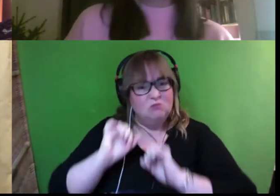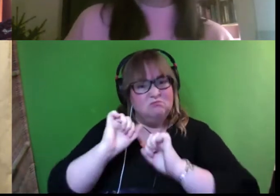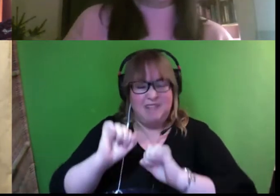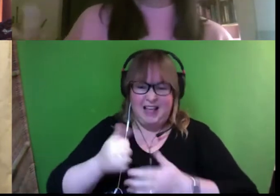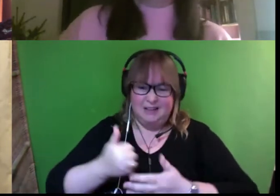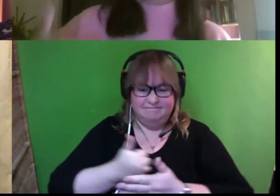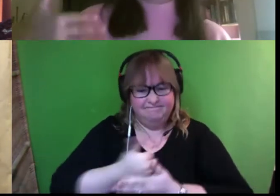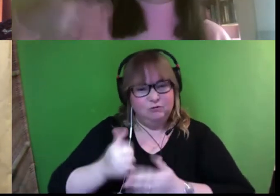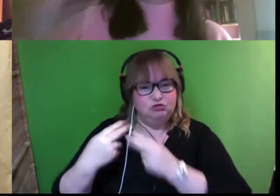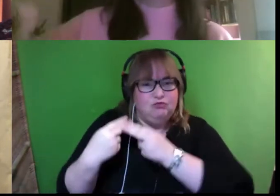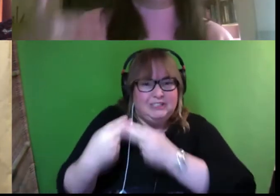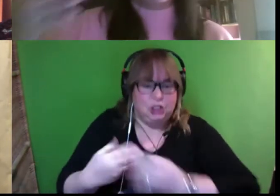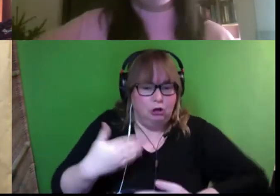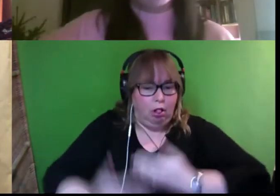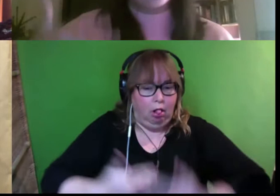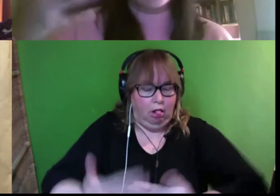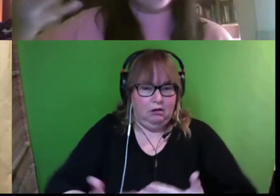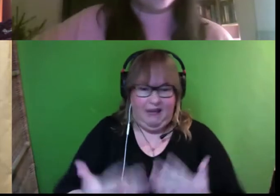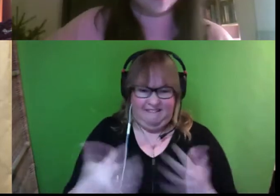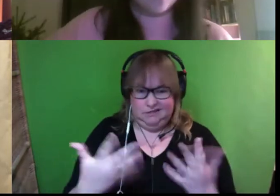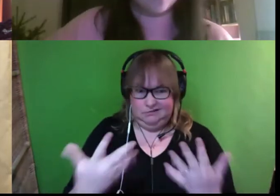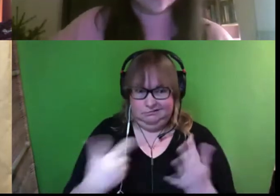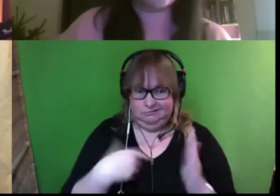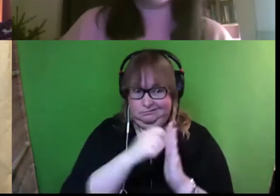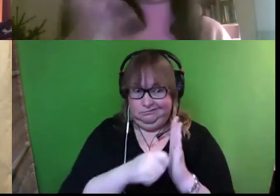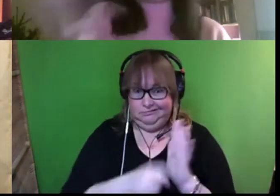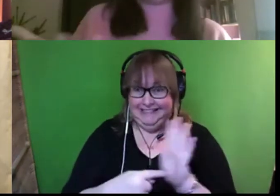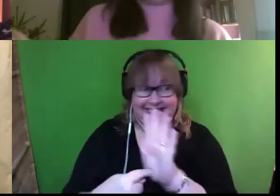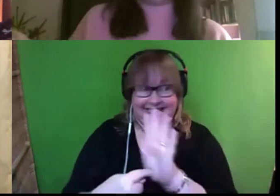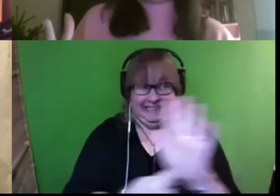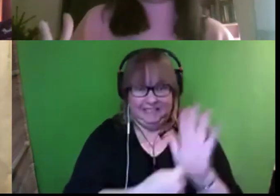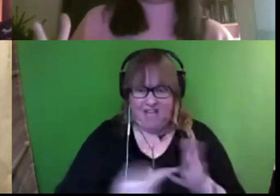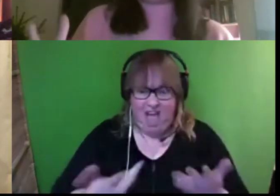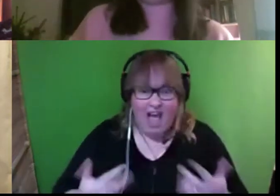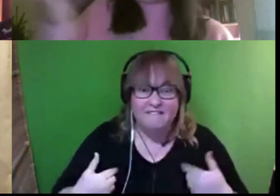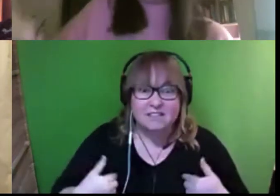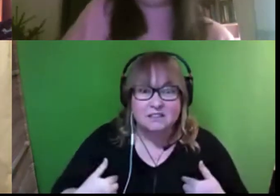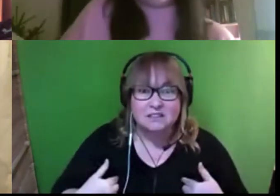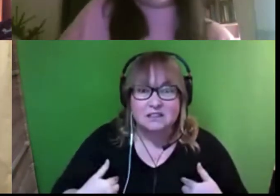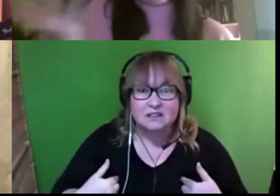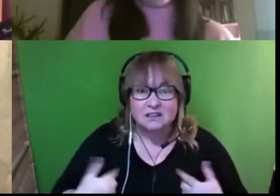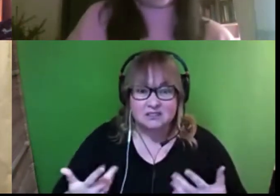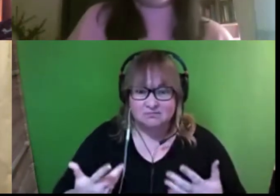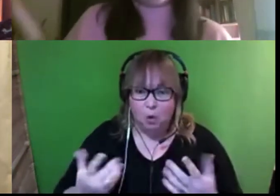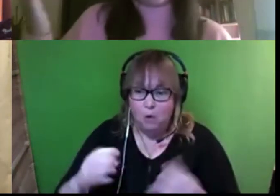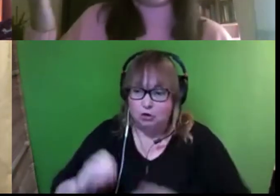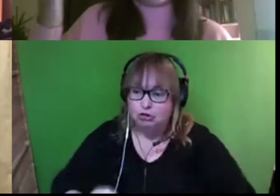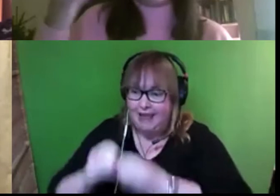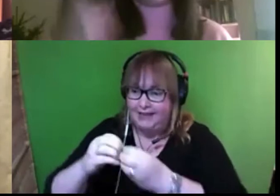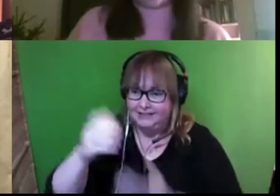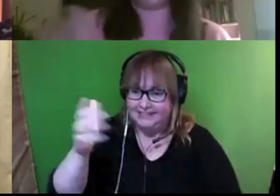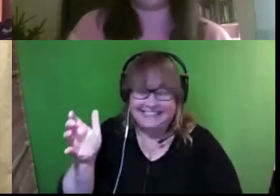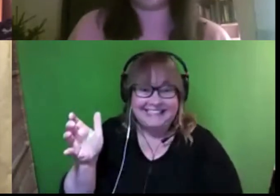we haven't produced anything that's, you know, public facing. There's not really you know, an object that's come out of